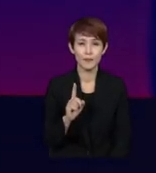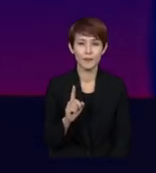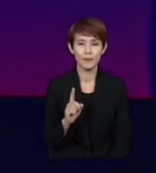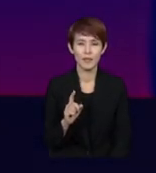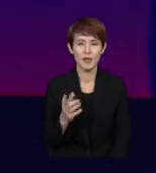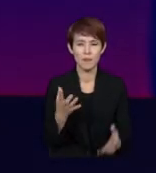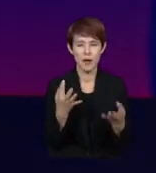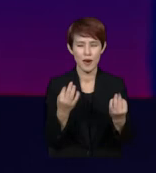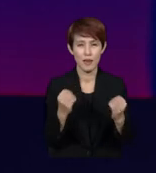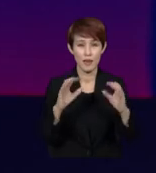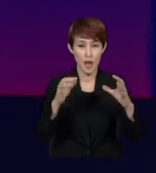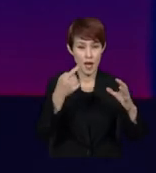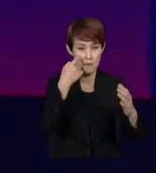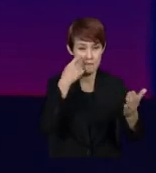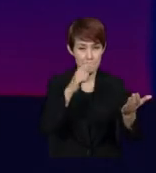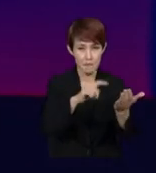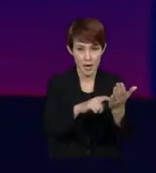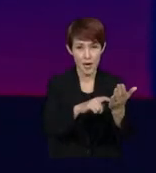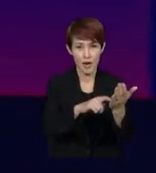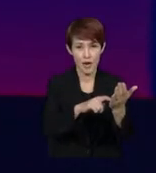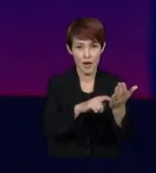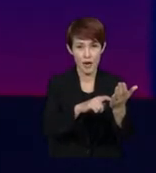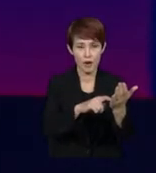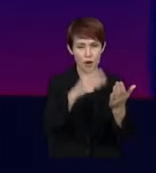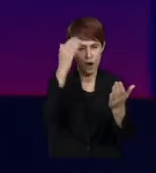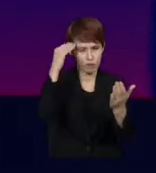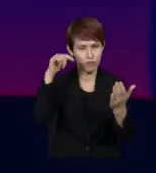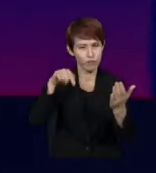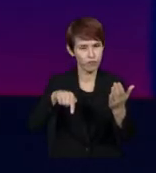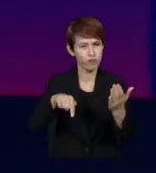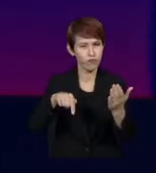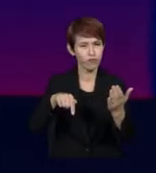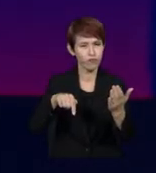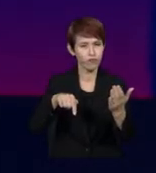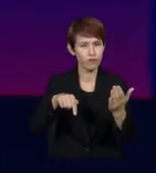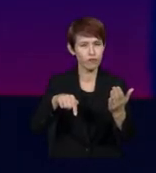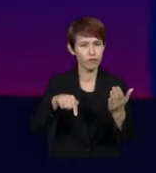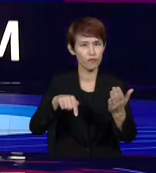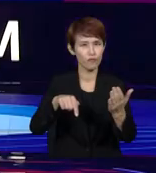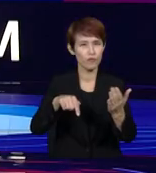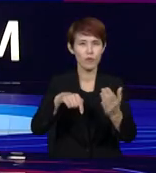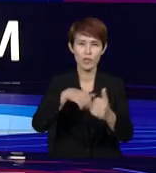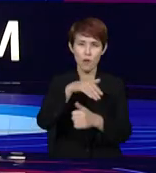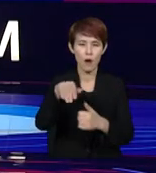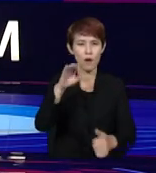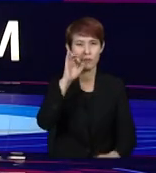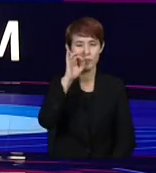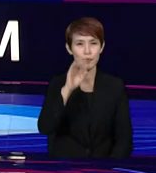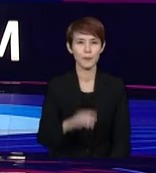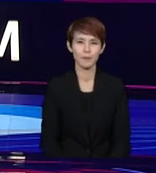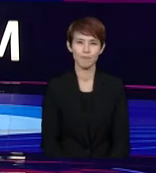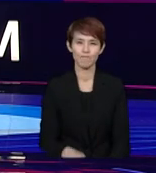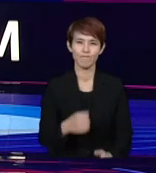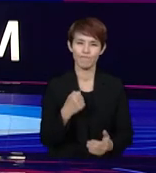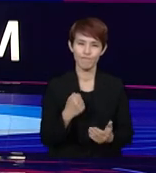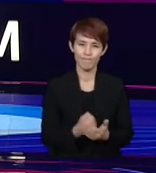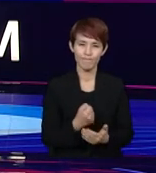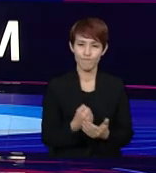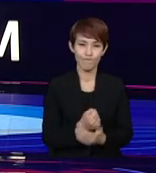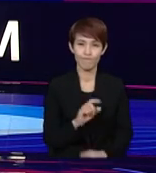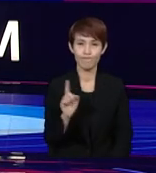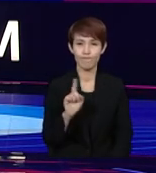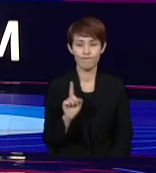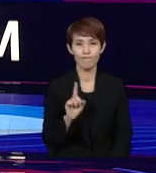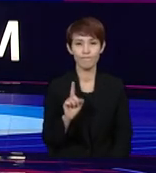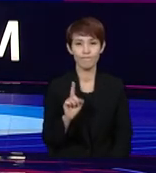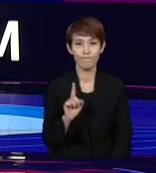somebody enlightened me to what extent this is also the case in South Korea. One of the unfortunate dynamics is that in